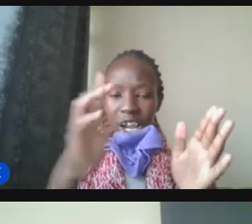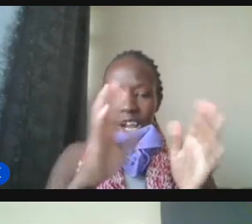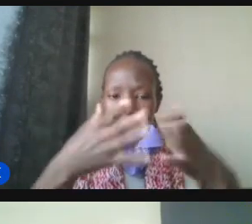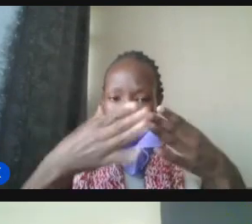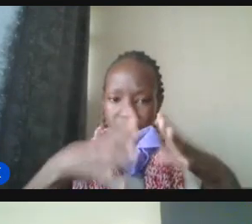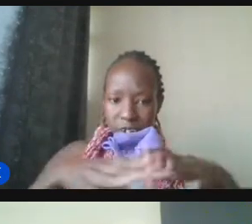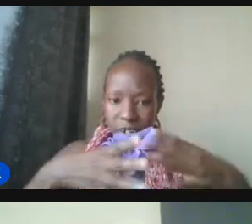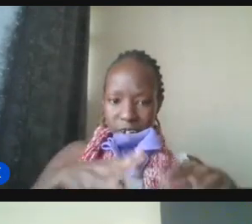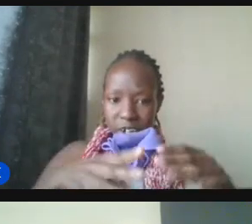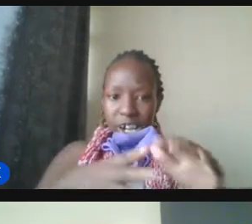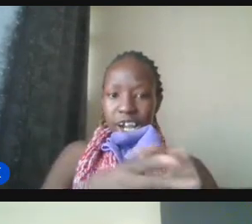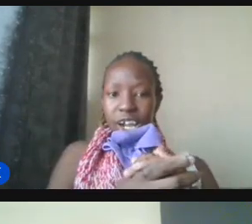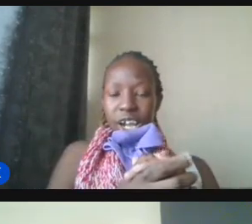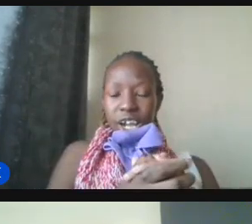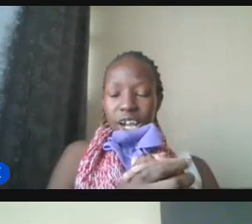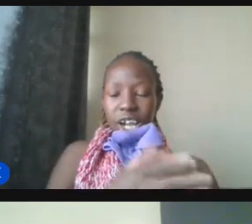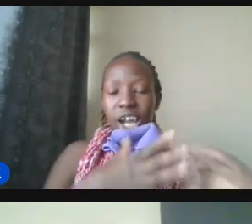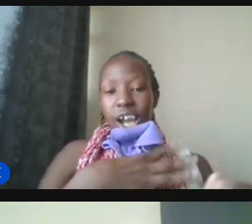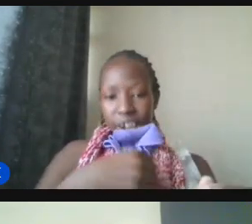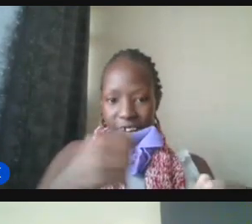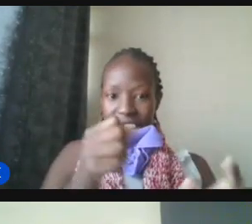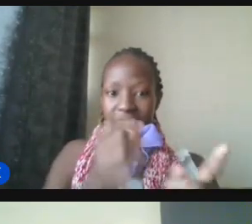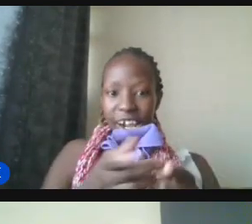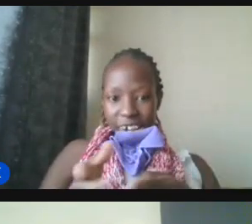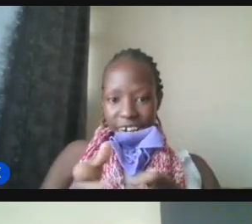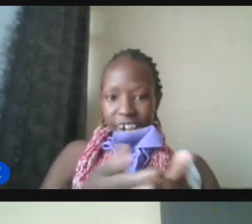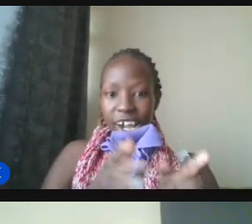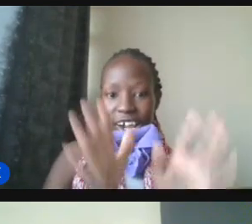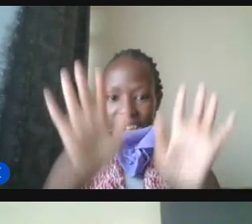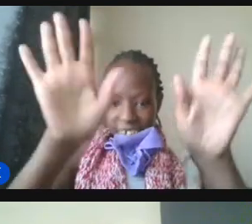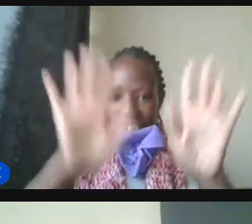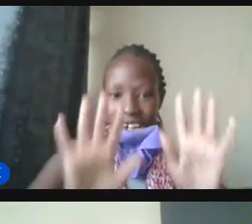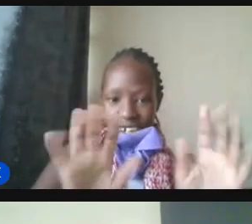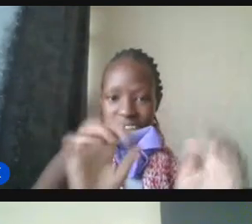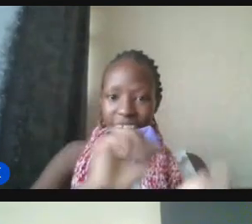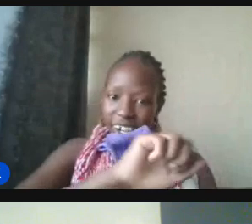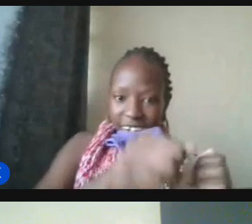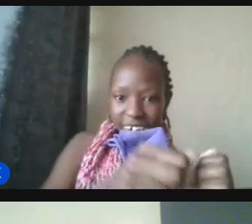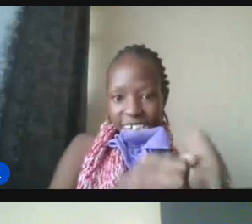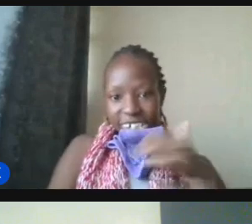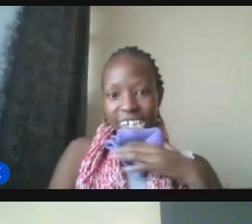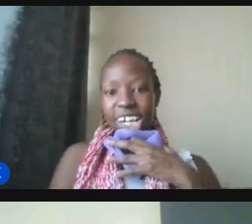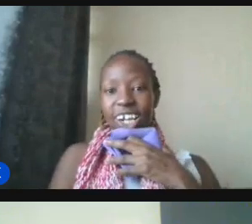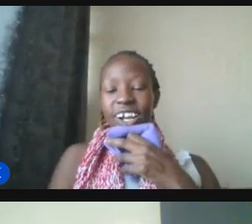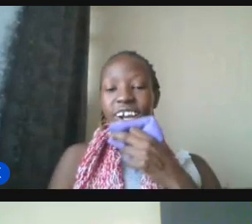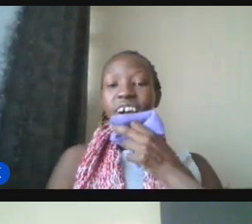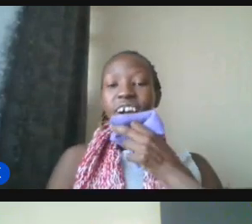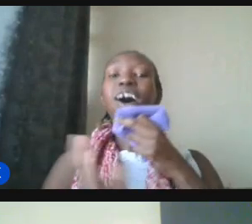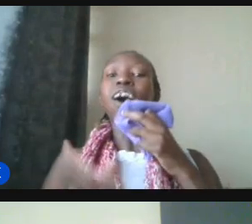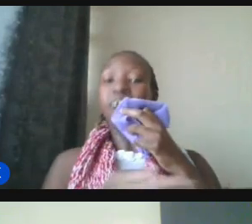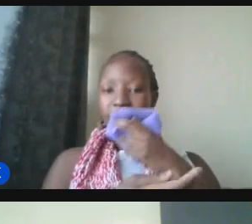content that reaches the right audience and drives meaningful change?